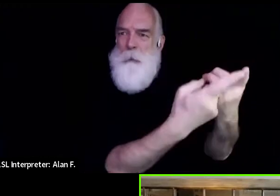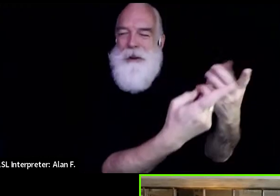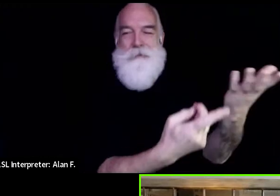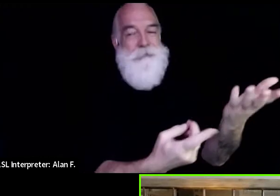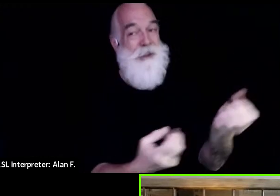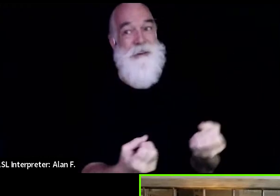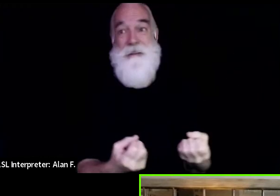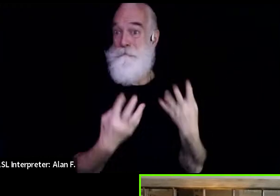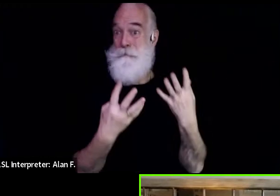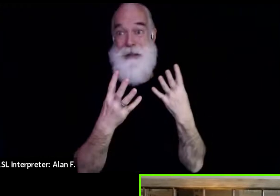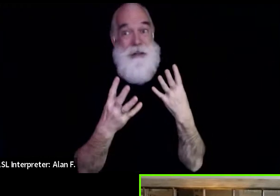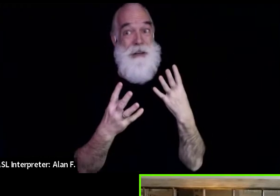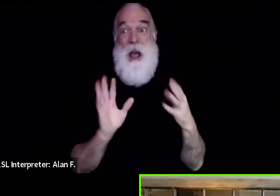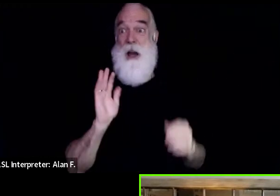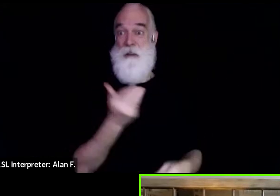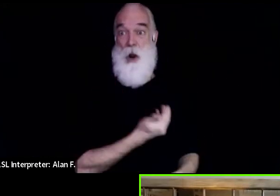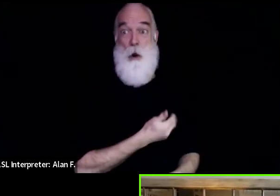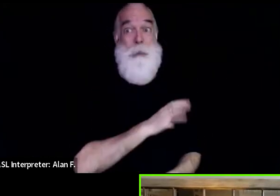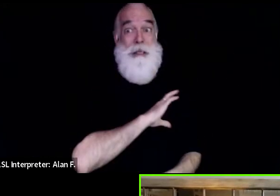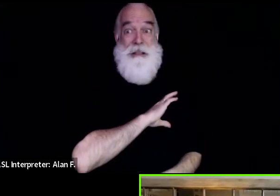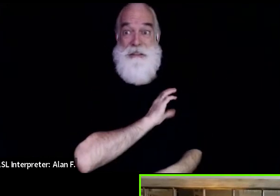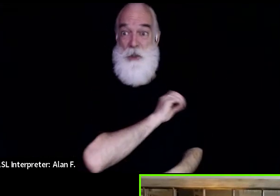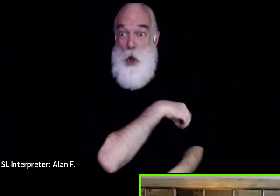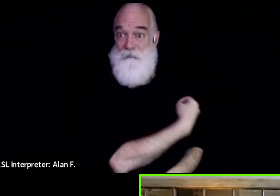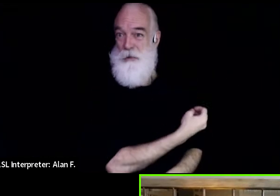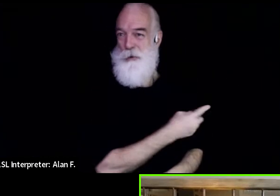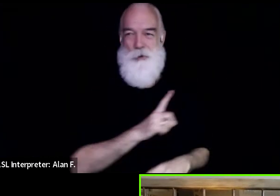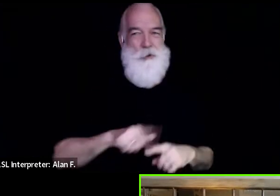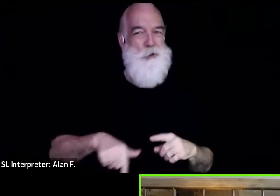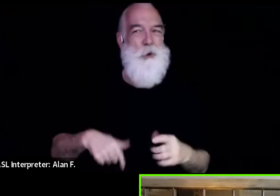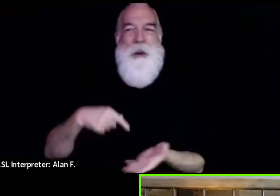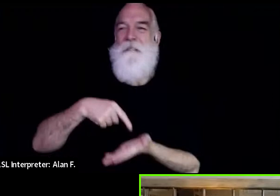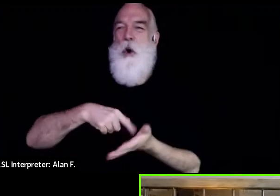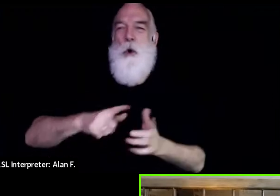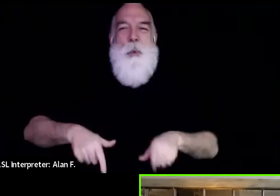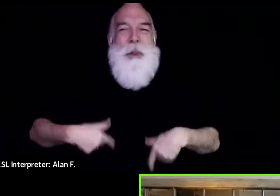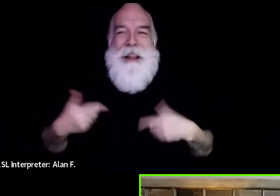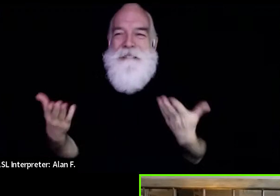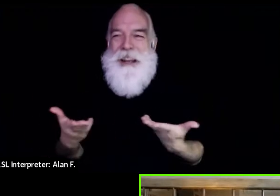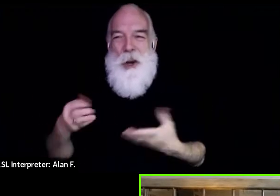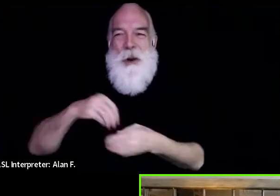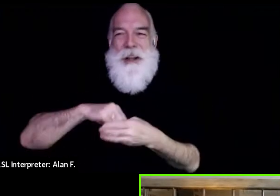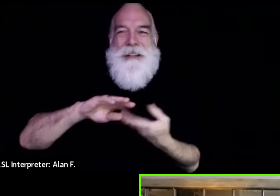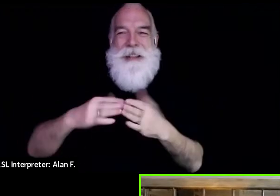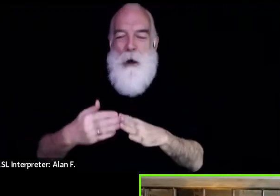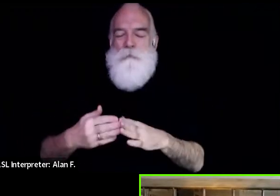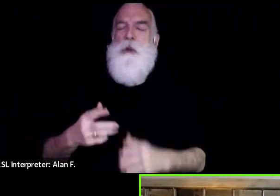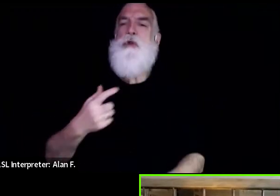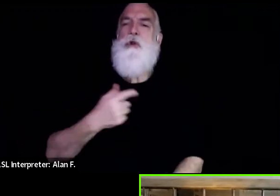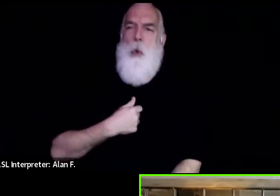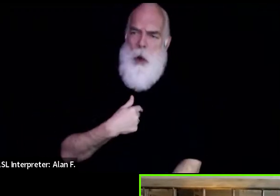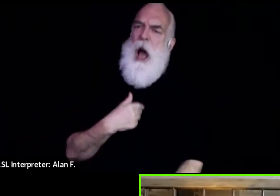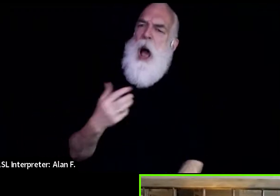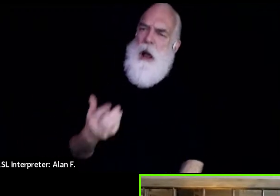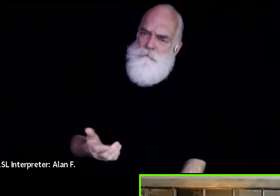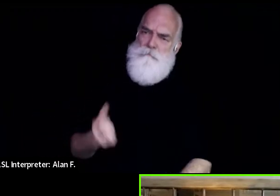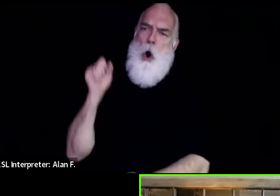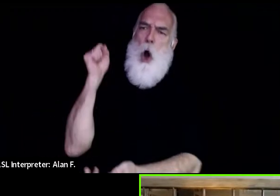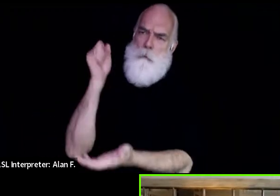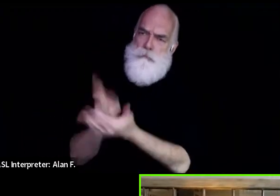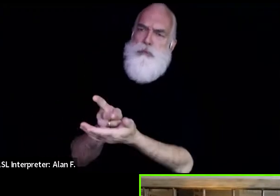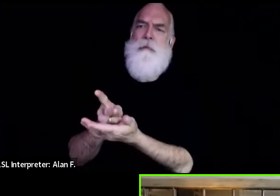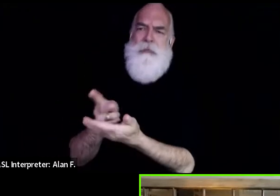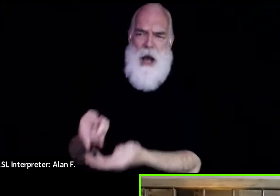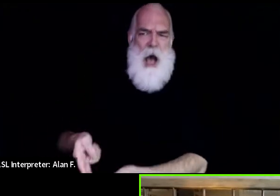Atlanta. So I instituted the highest pay increase for our police officers in the history of